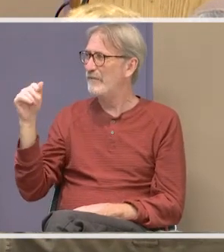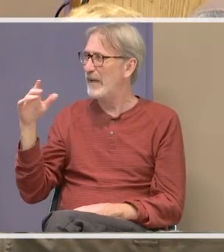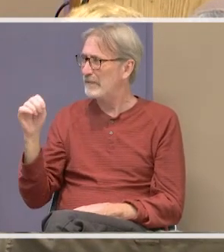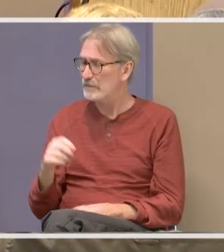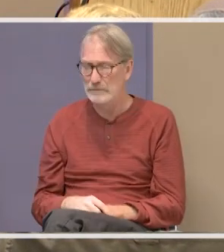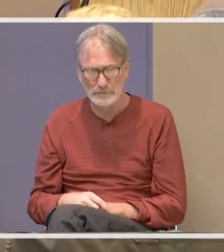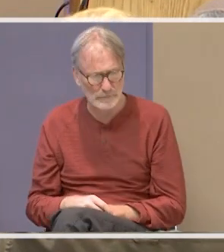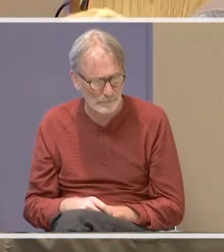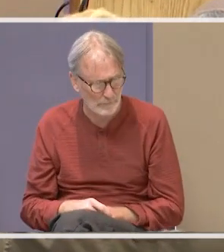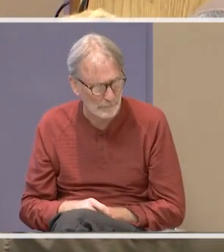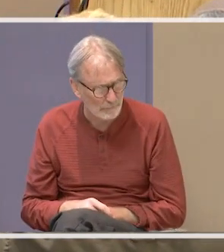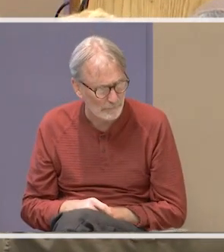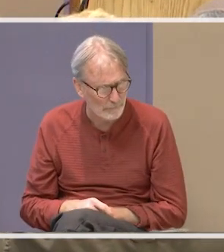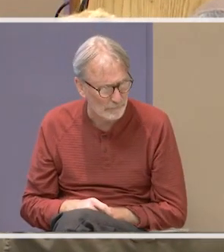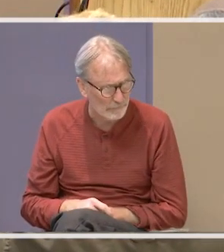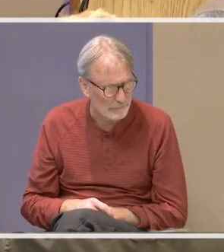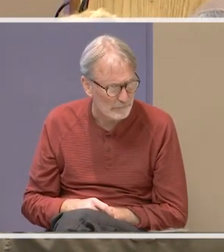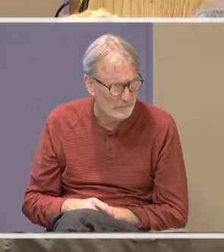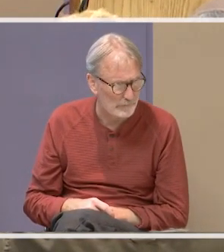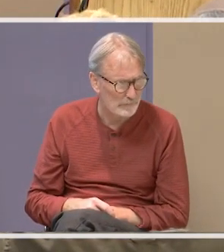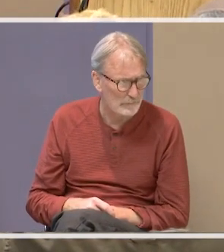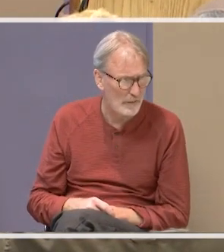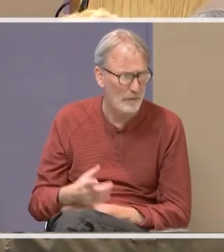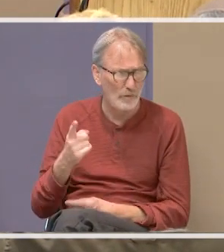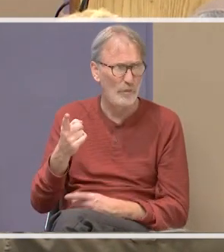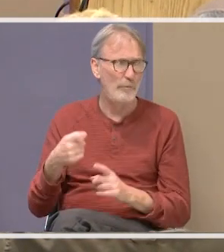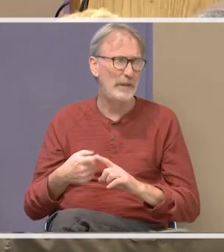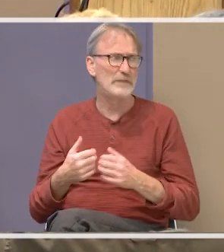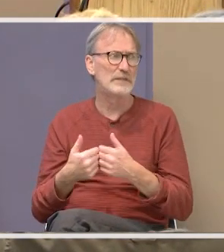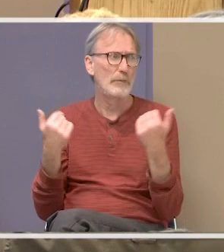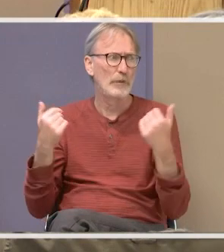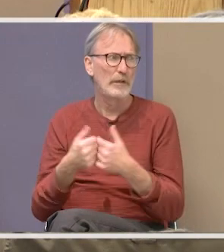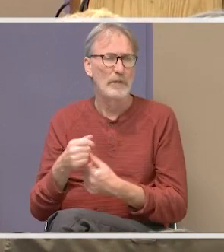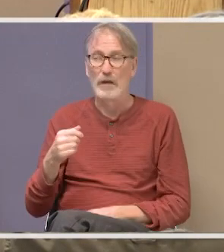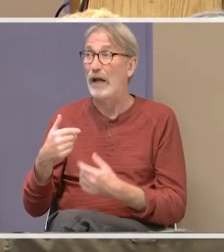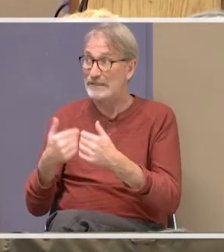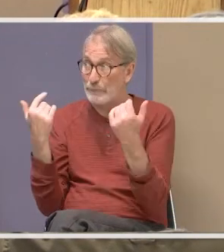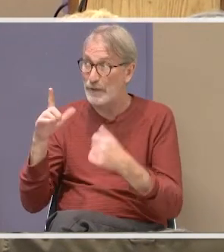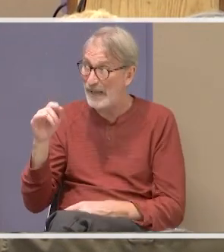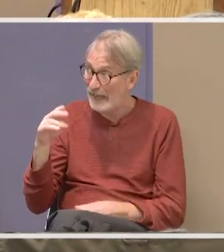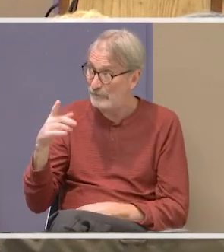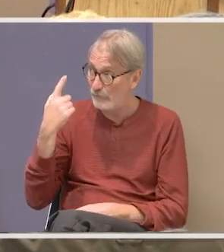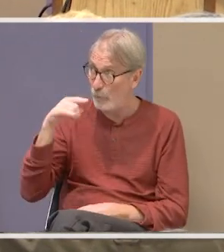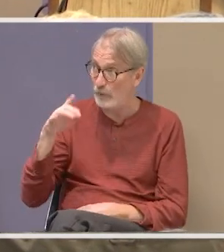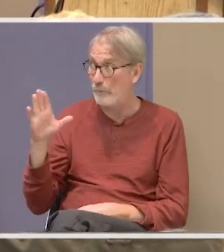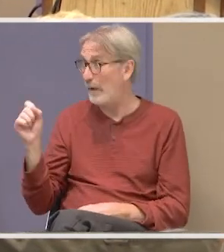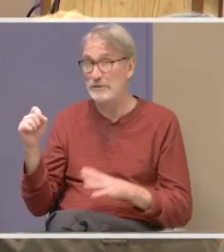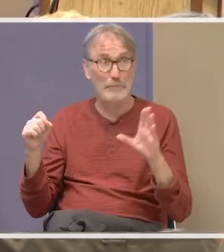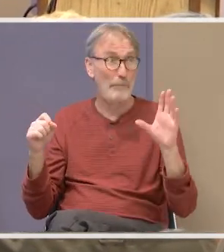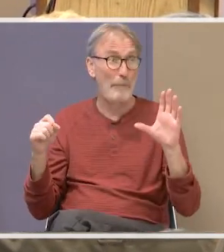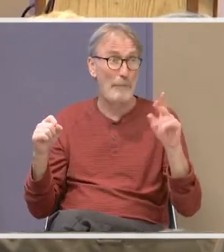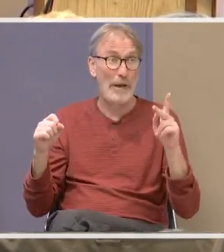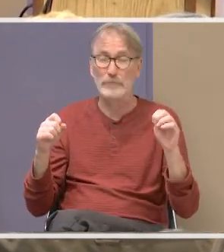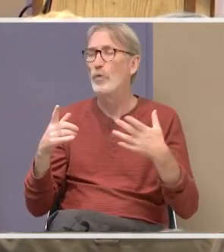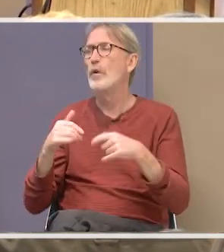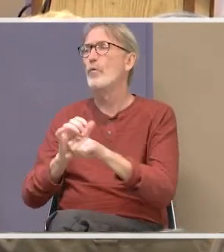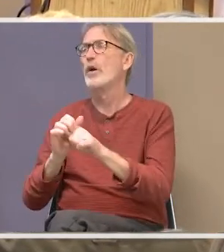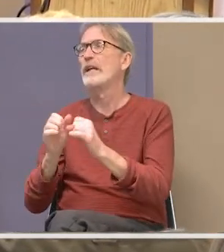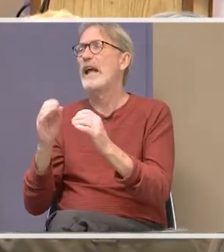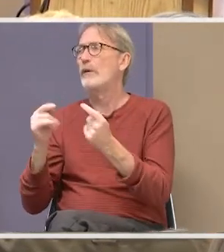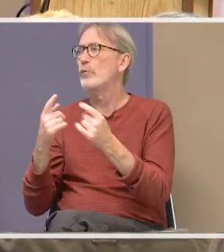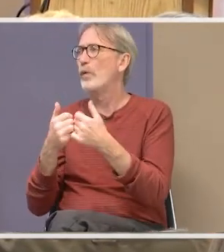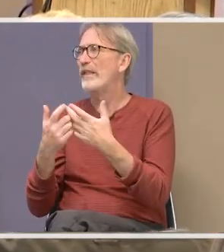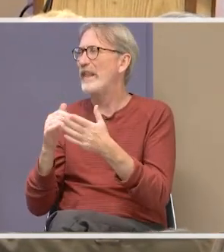lane or vehicle to infrastructure communication. And so we're trying that out with the BRT project in